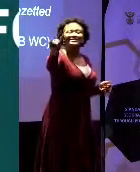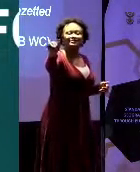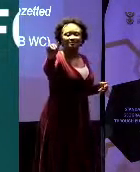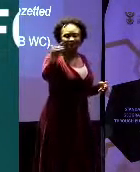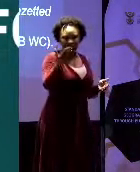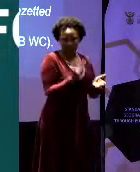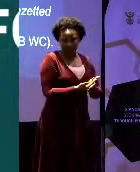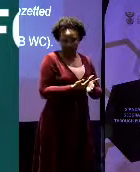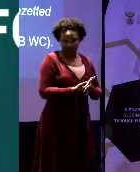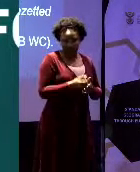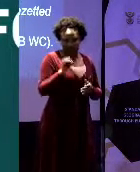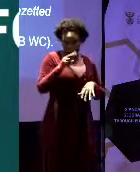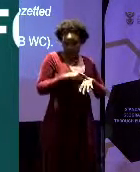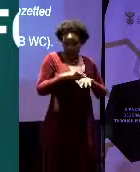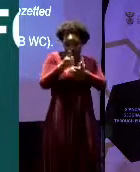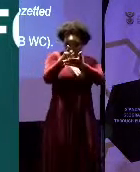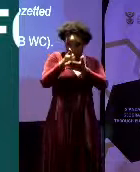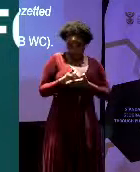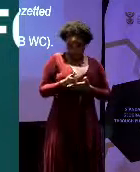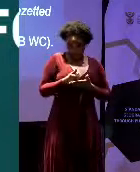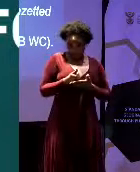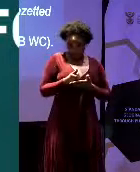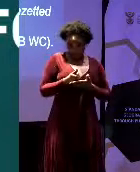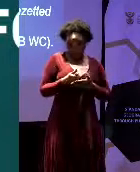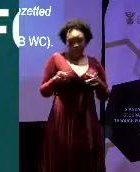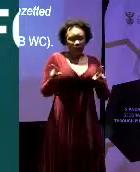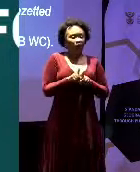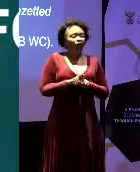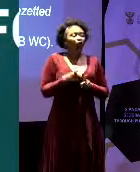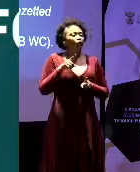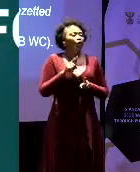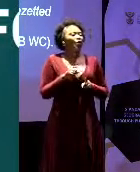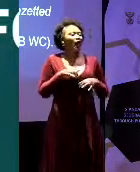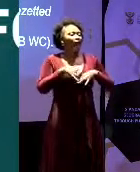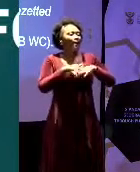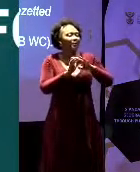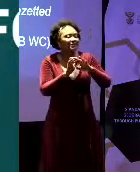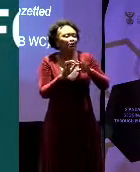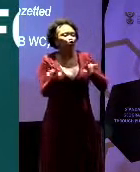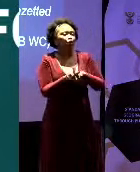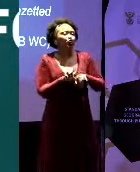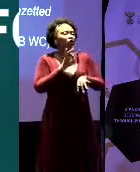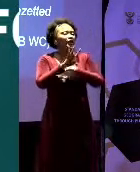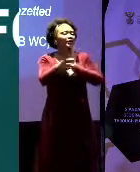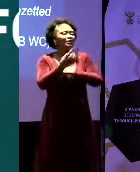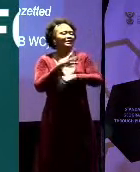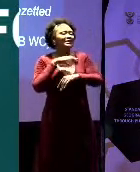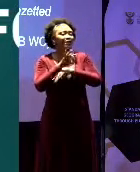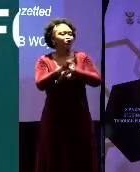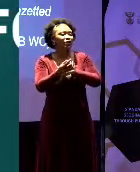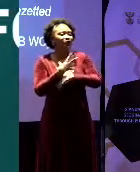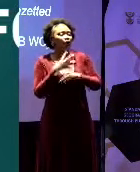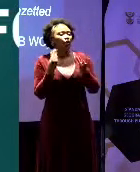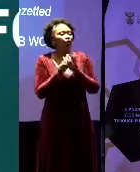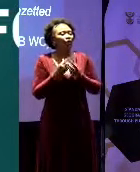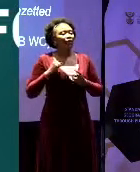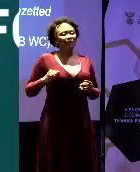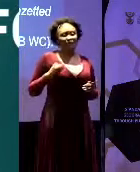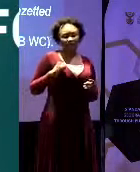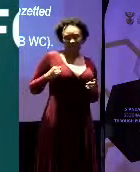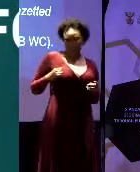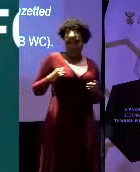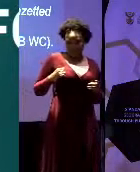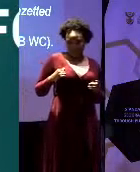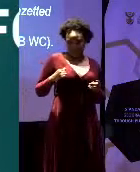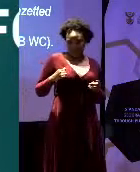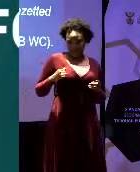SALGA, especially when it comes to the implementation and when it comes to the consultation with the municipalities on the applications that we